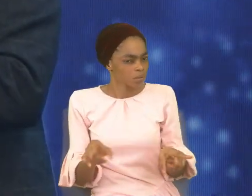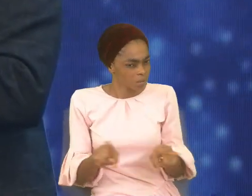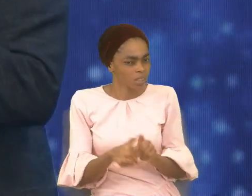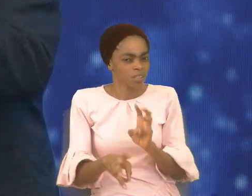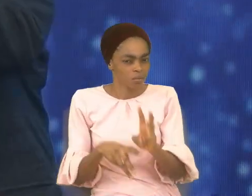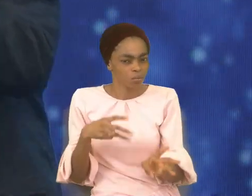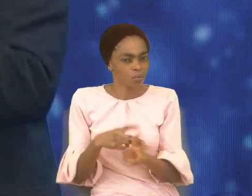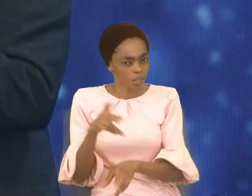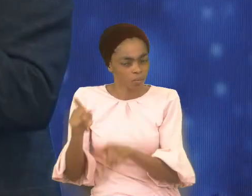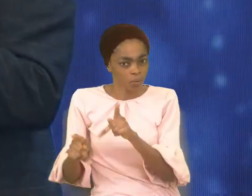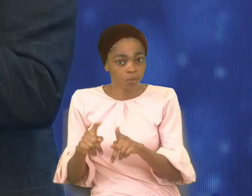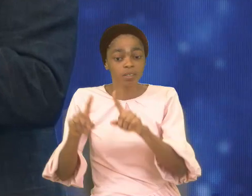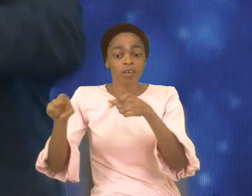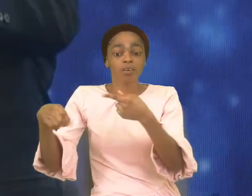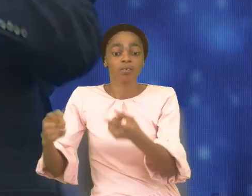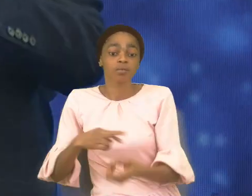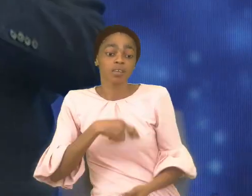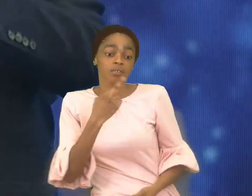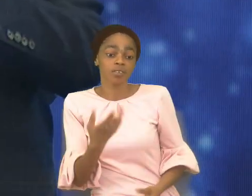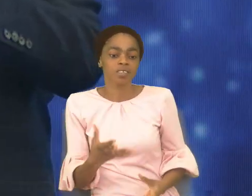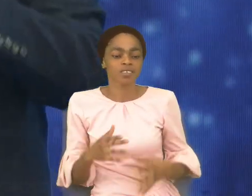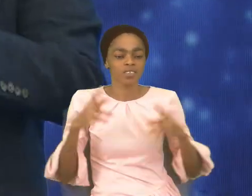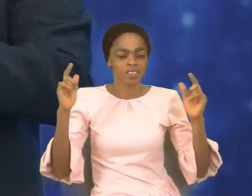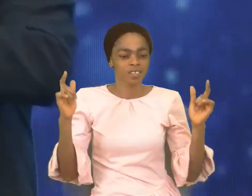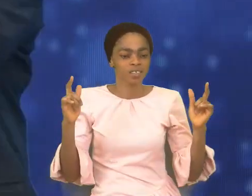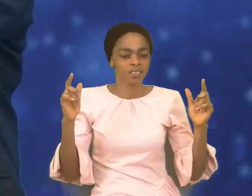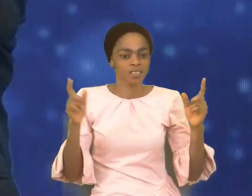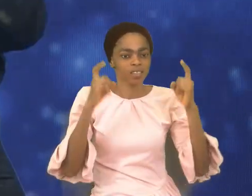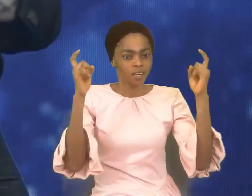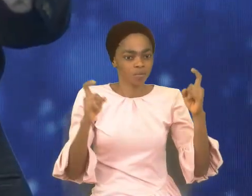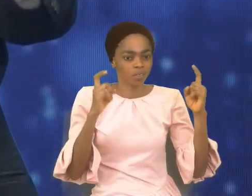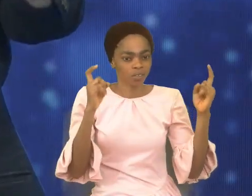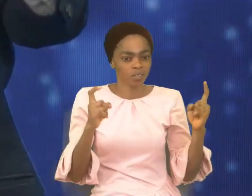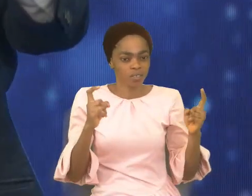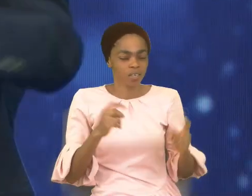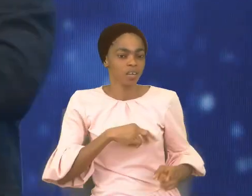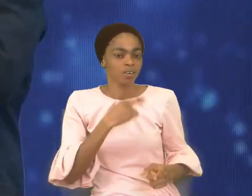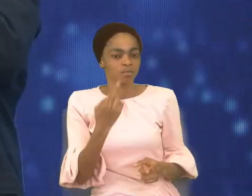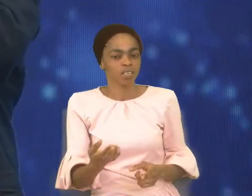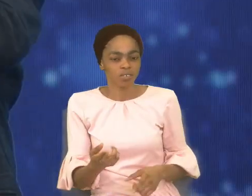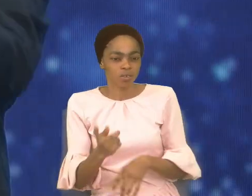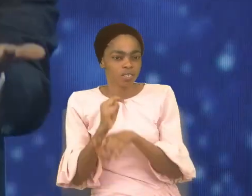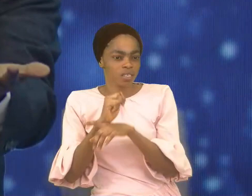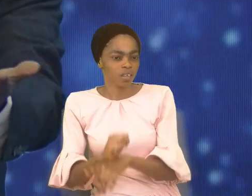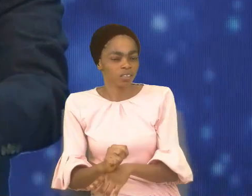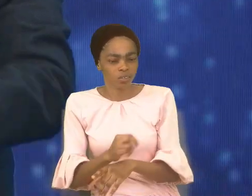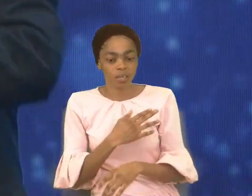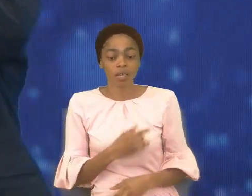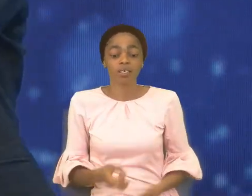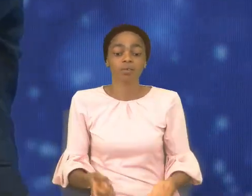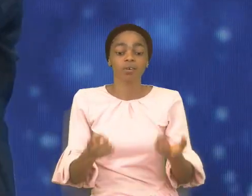celebration, religious tradition. They can come for a religious thing, crusade,